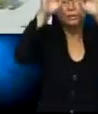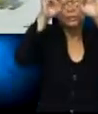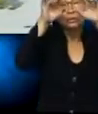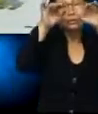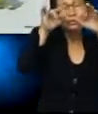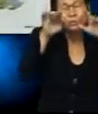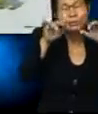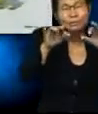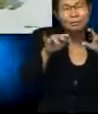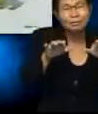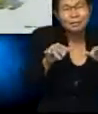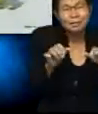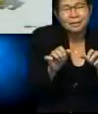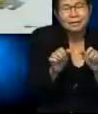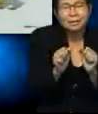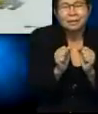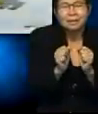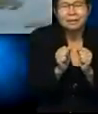snow,